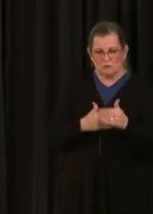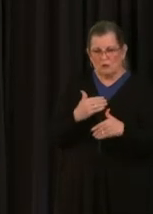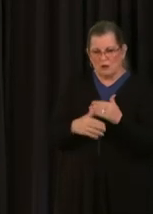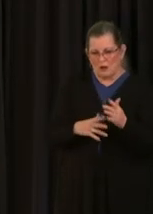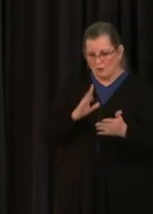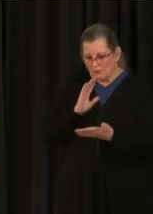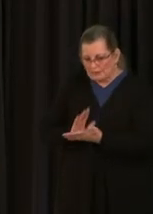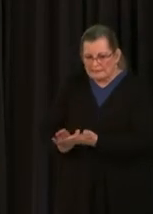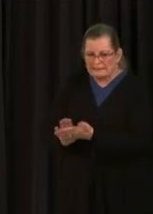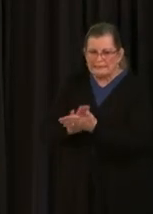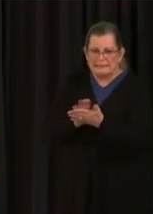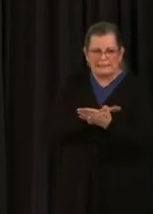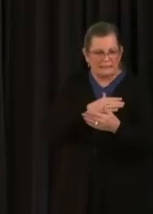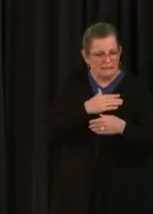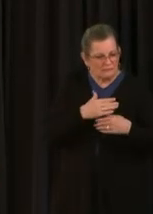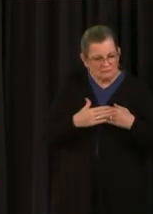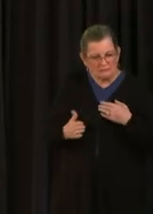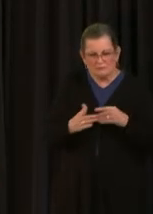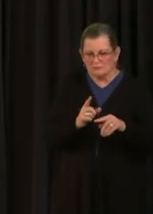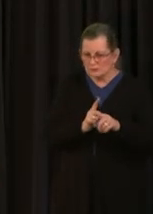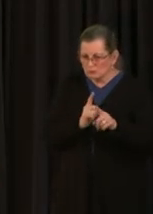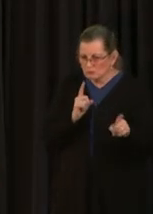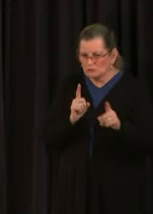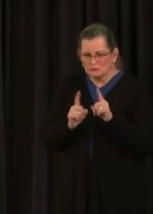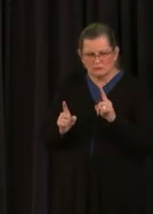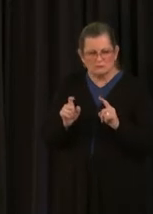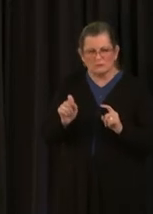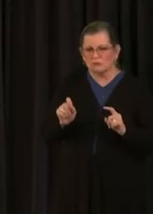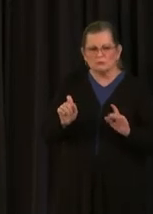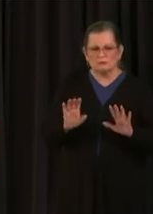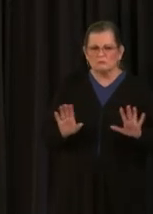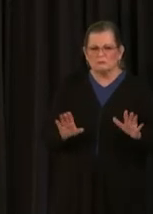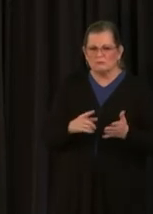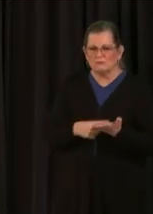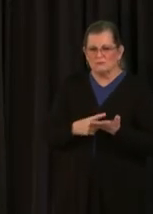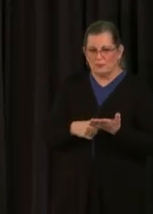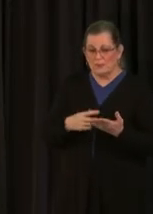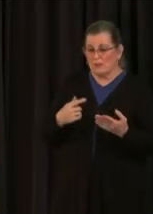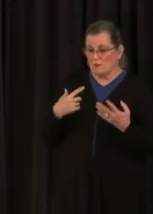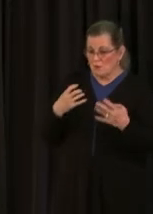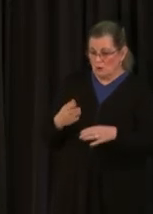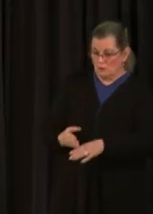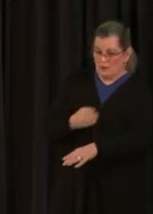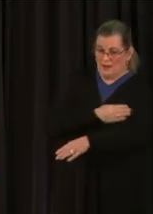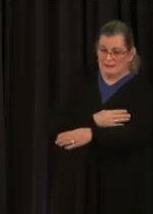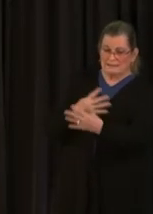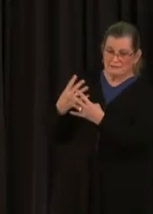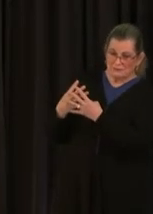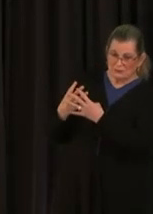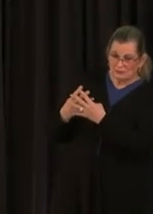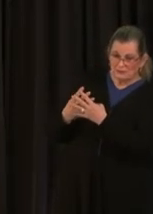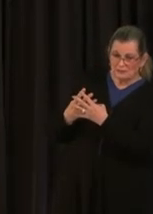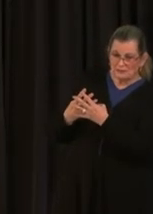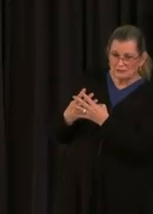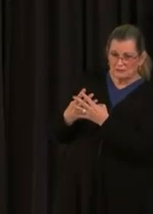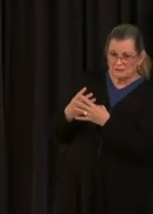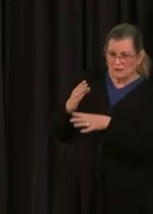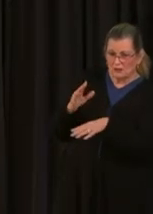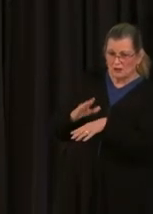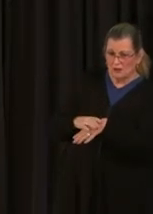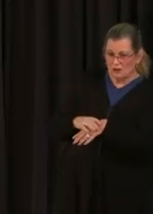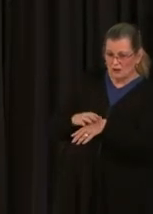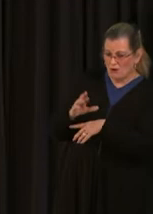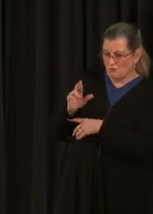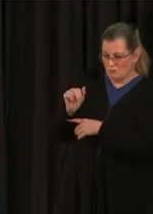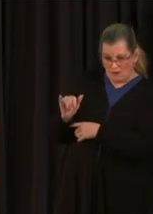the general passenger area within the bus. We do also monitor in real time crowding